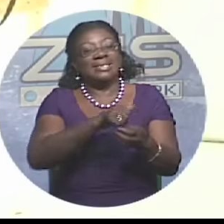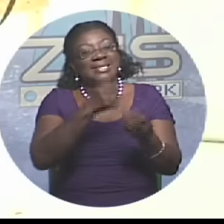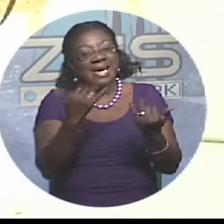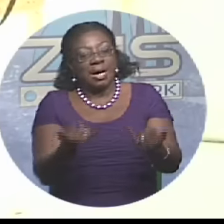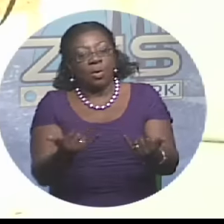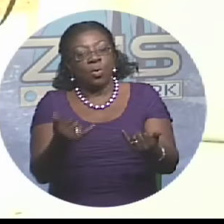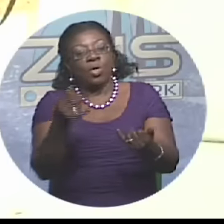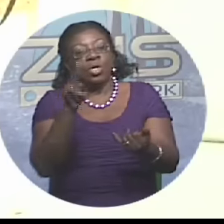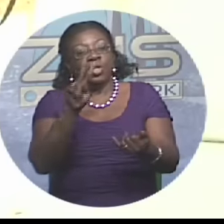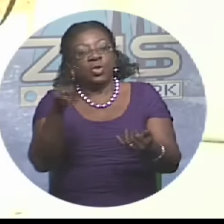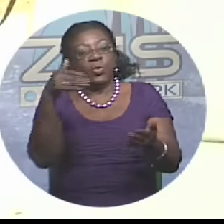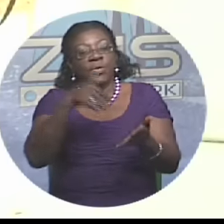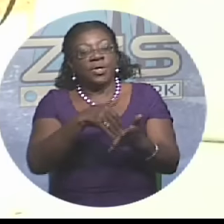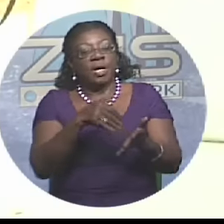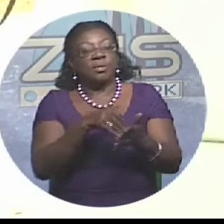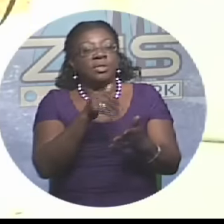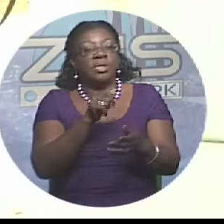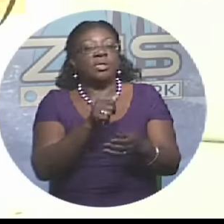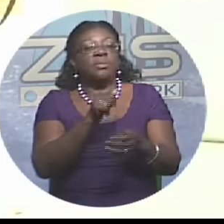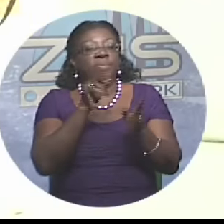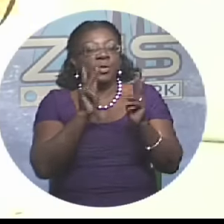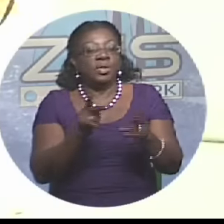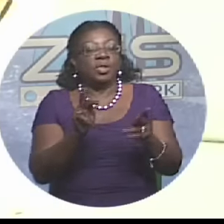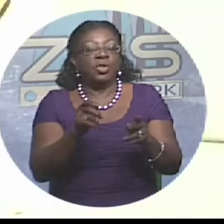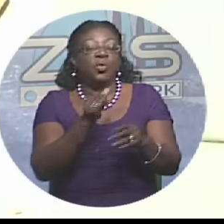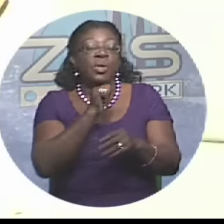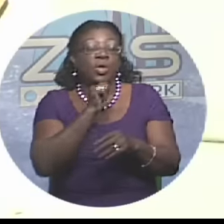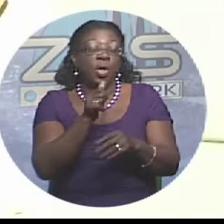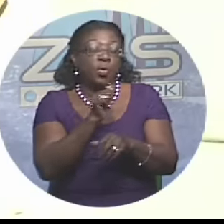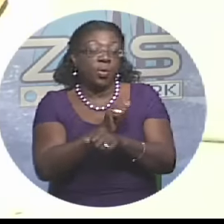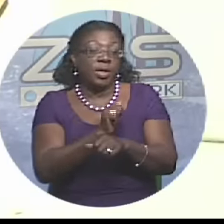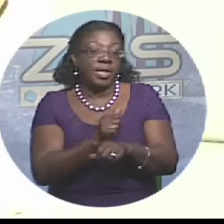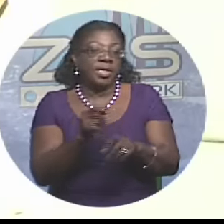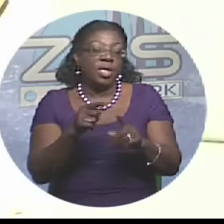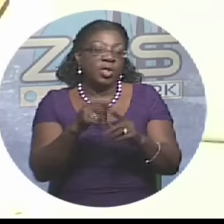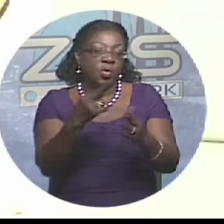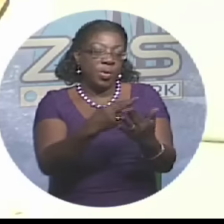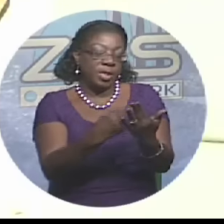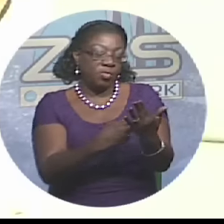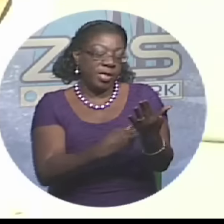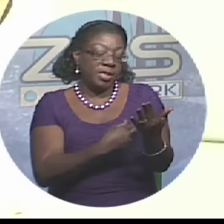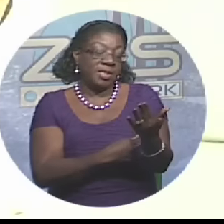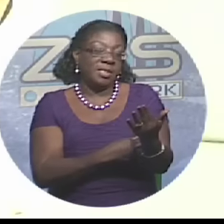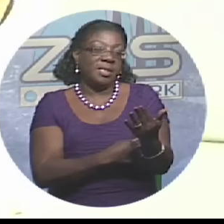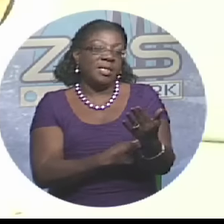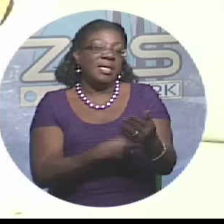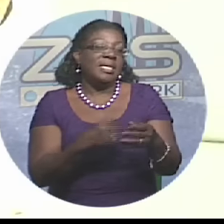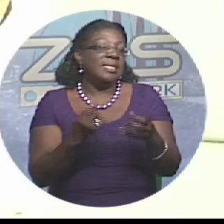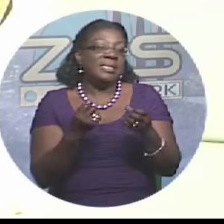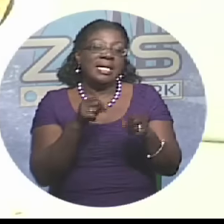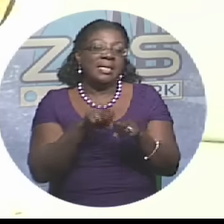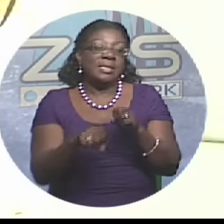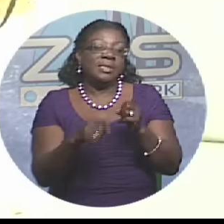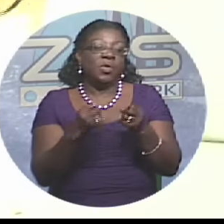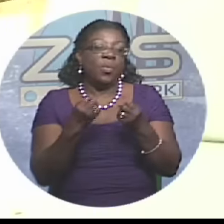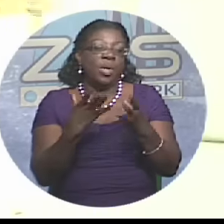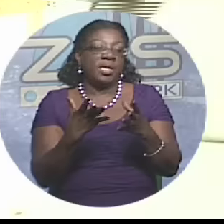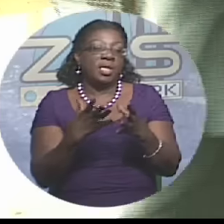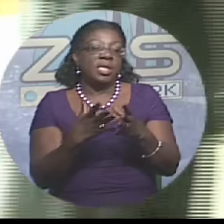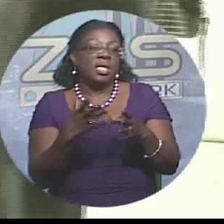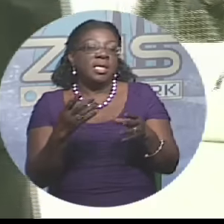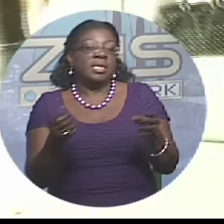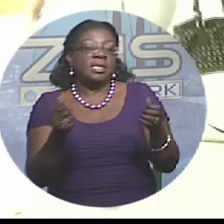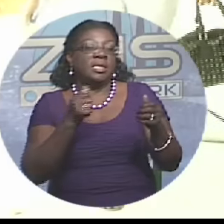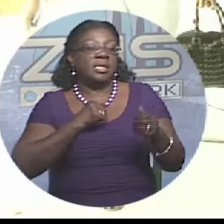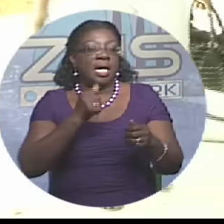register. He confirms the numbers to be so overwhelming since Friday passed, his staff had to be repositioned to deal